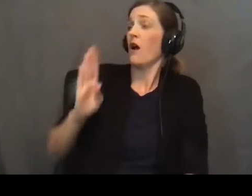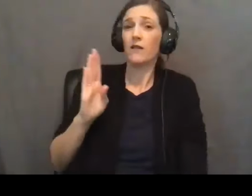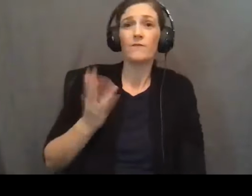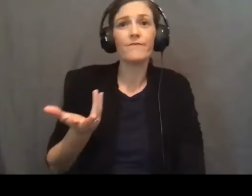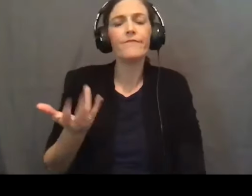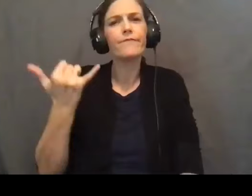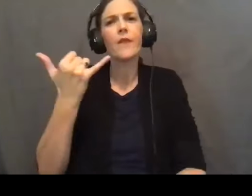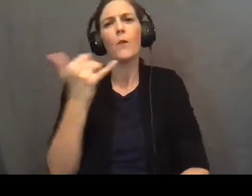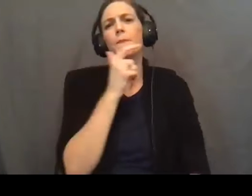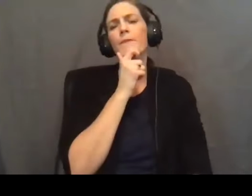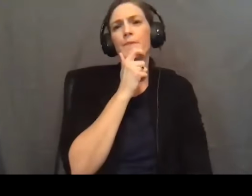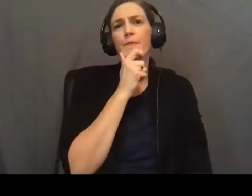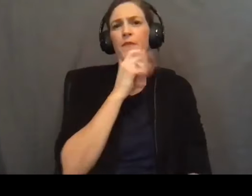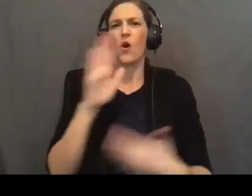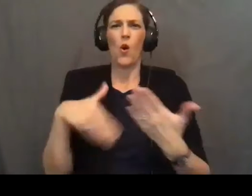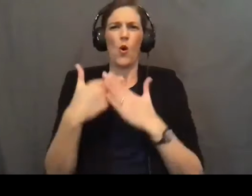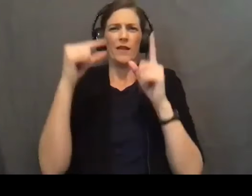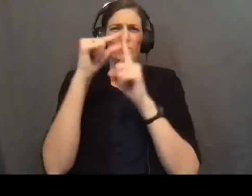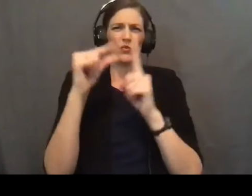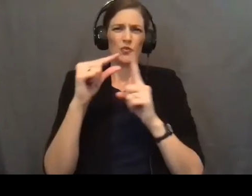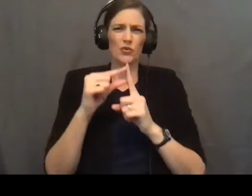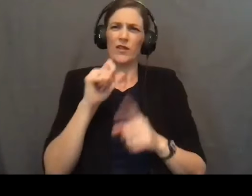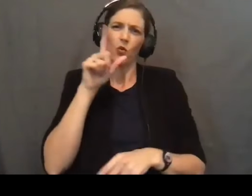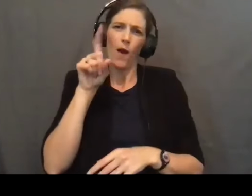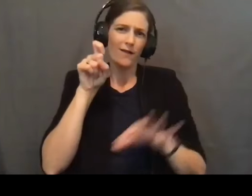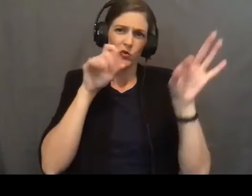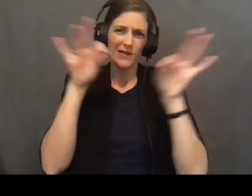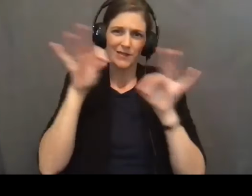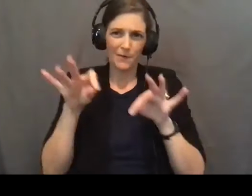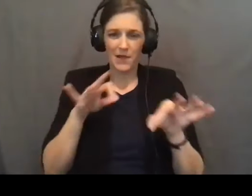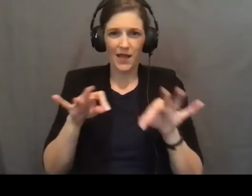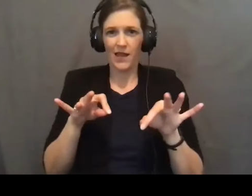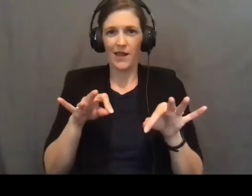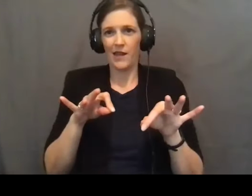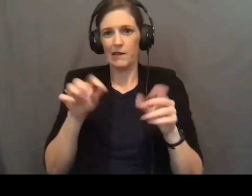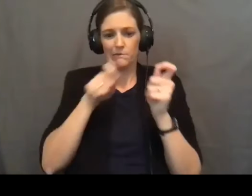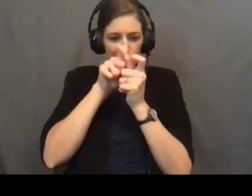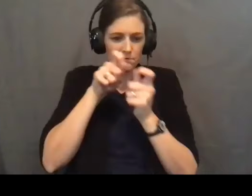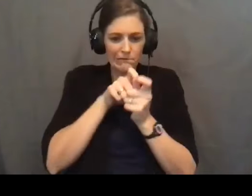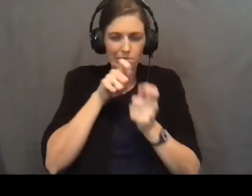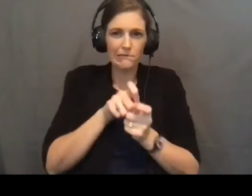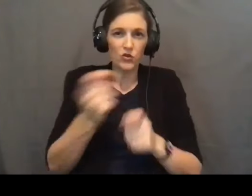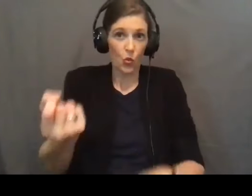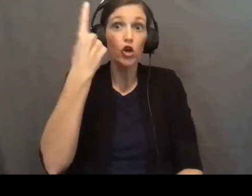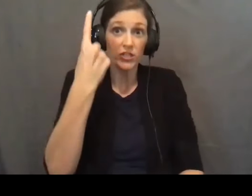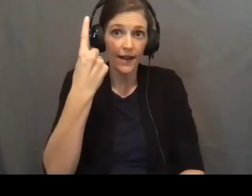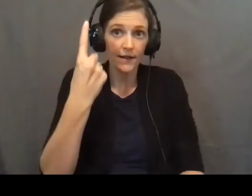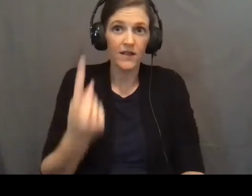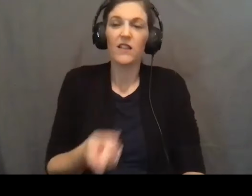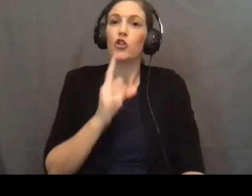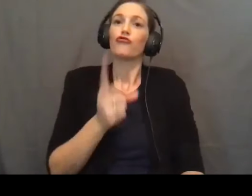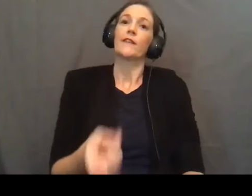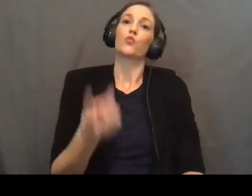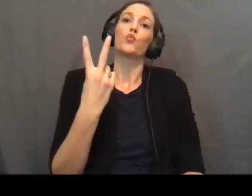Now, all these words don't need to be explained in intricate detail to get the point. There's really two